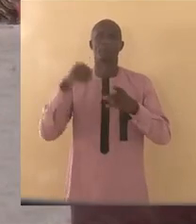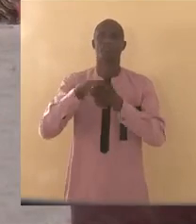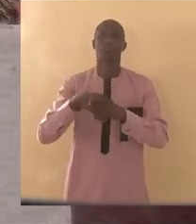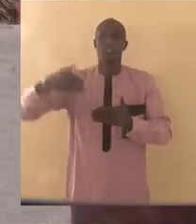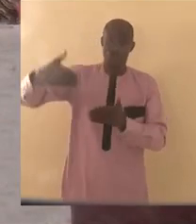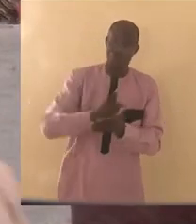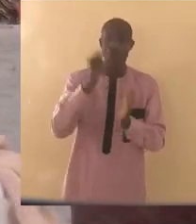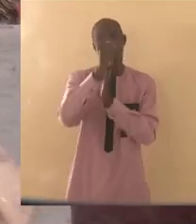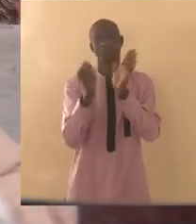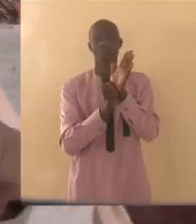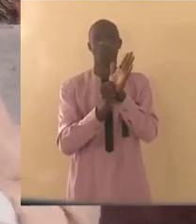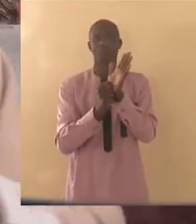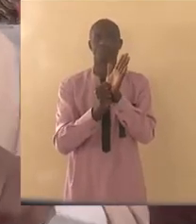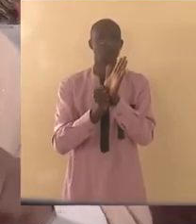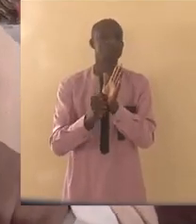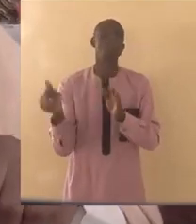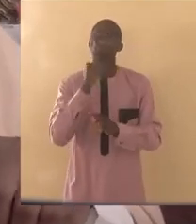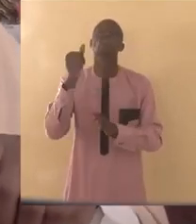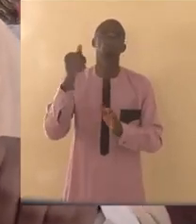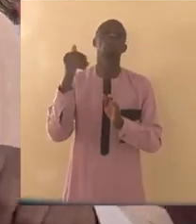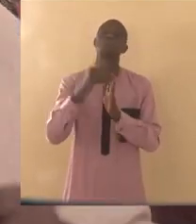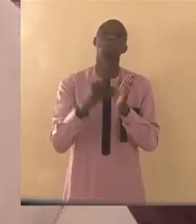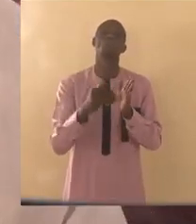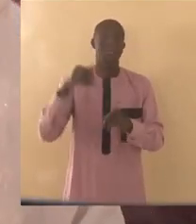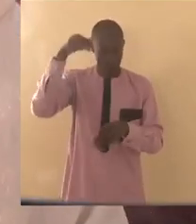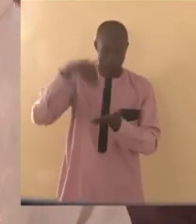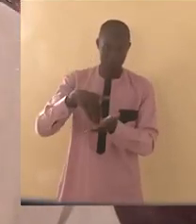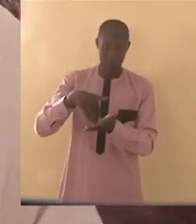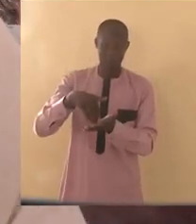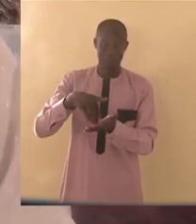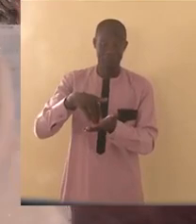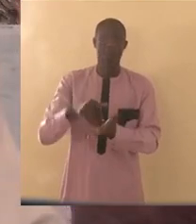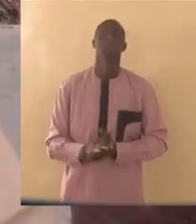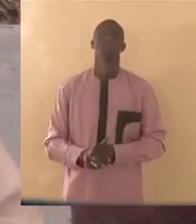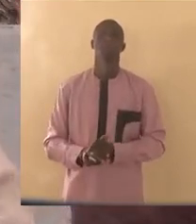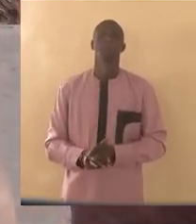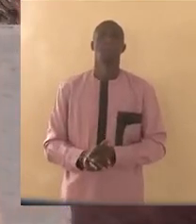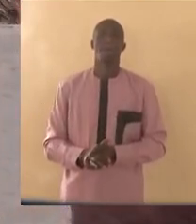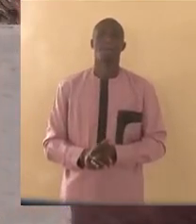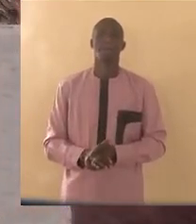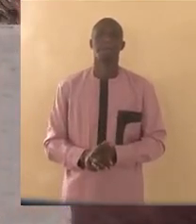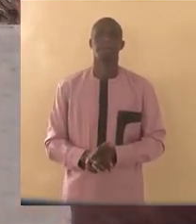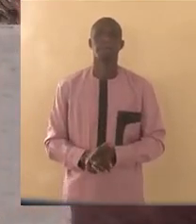you check. There was, after this, there was no more mention of Mary again.